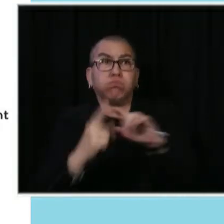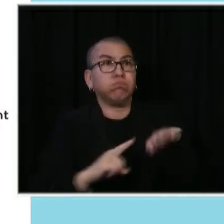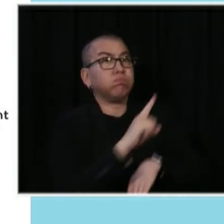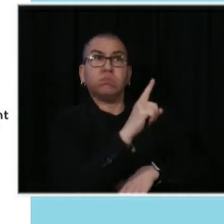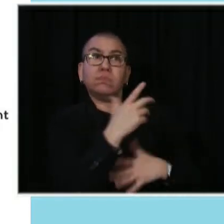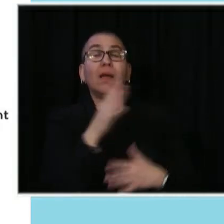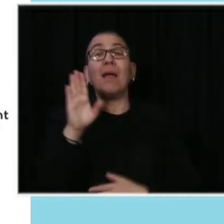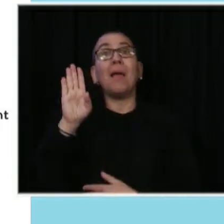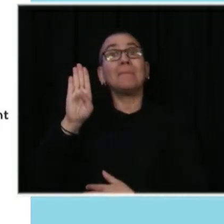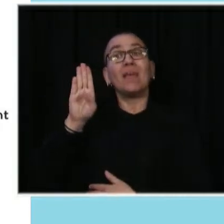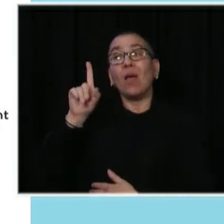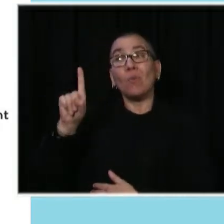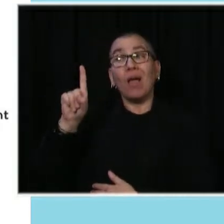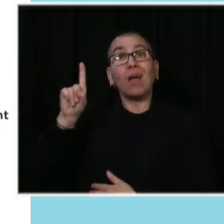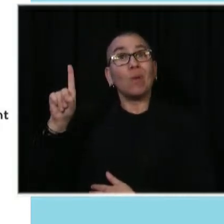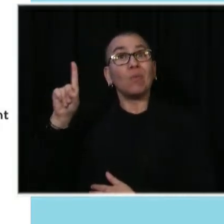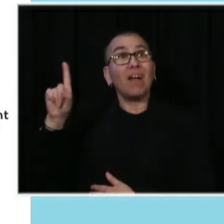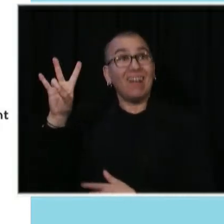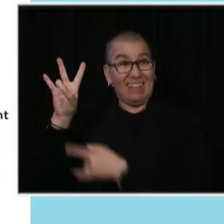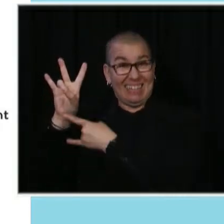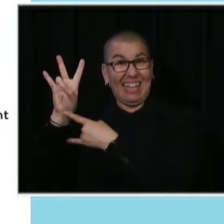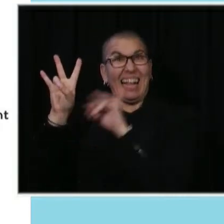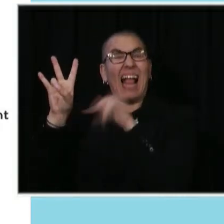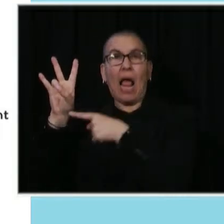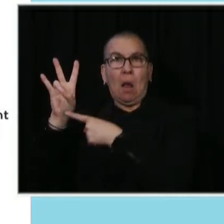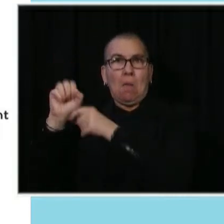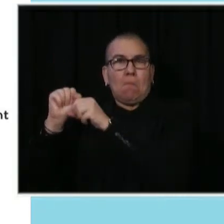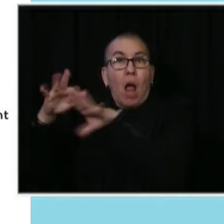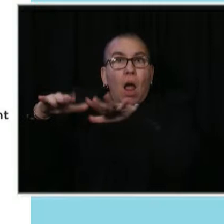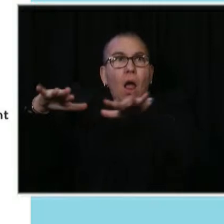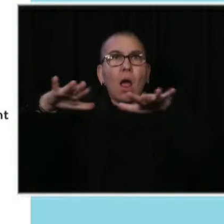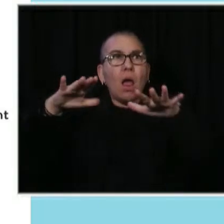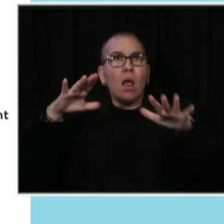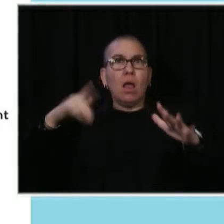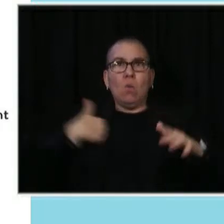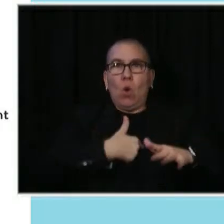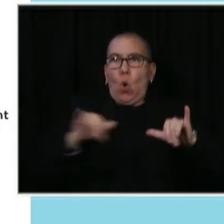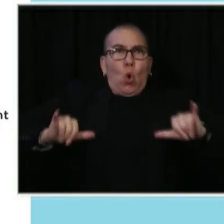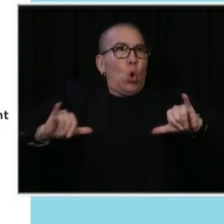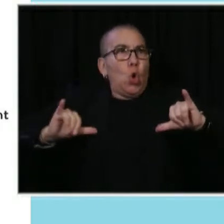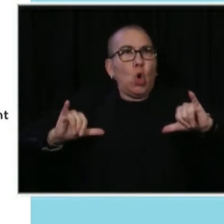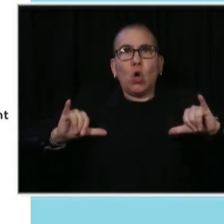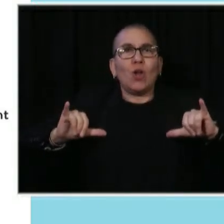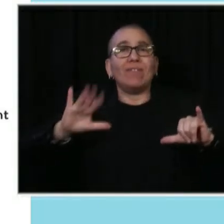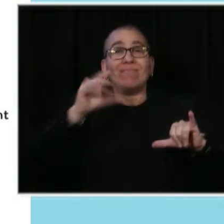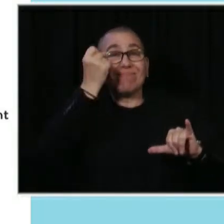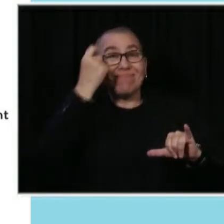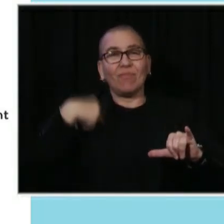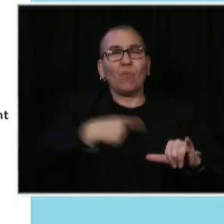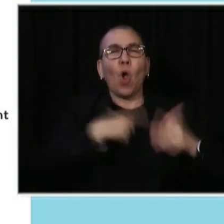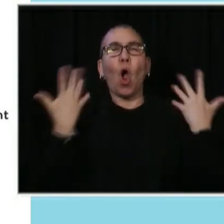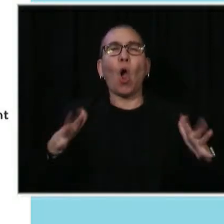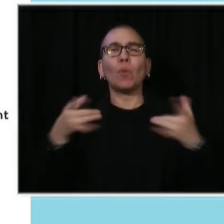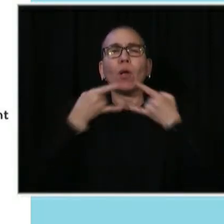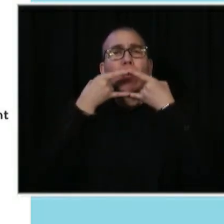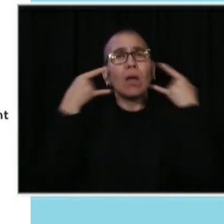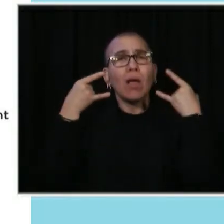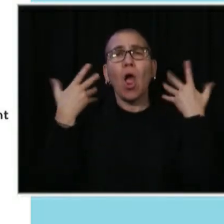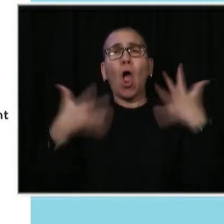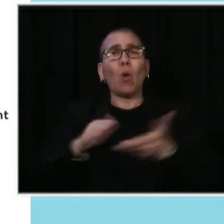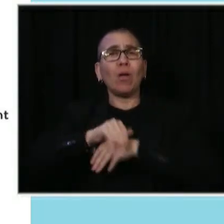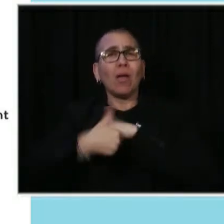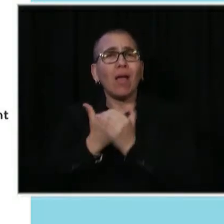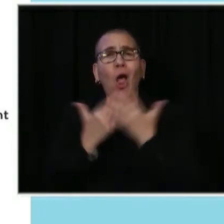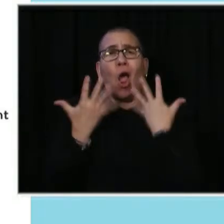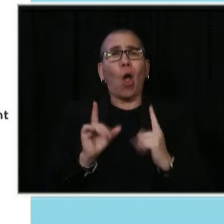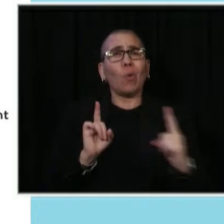from the UK, started to rise again, lots of concerns across the country, lots of concerns around the world. We kept